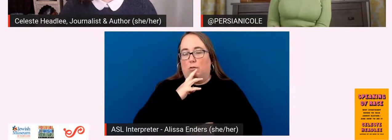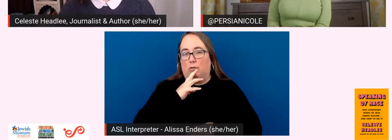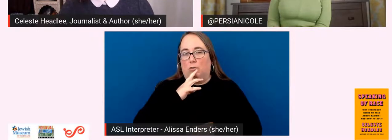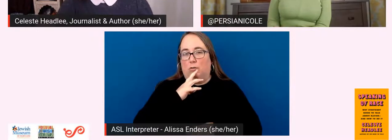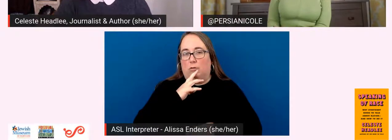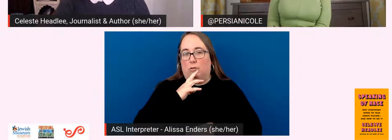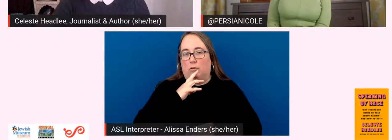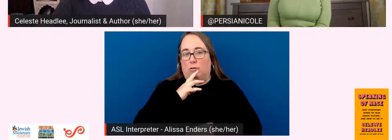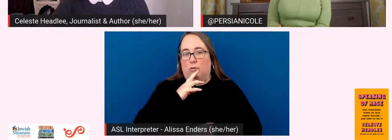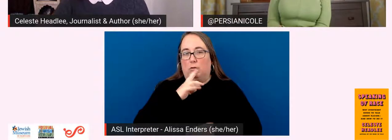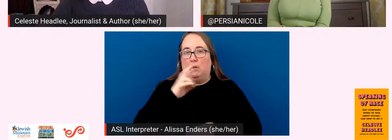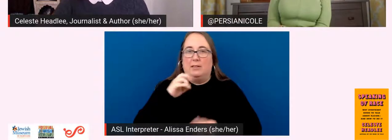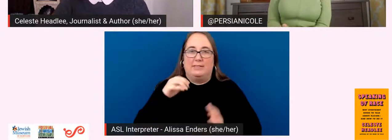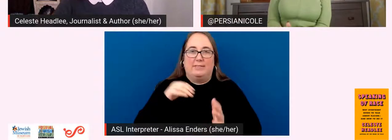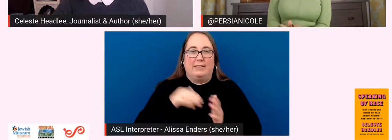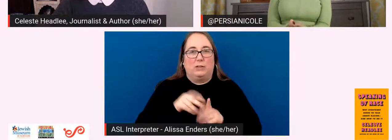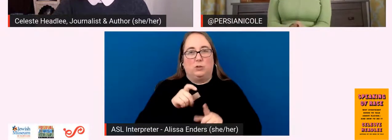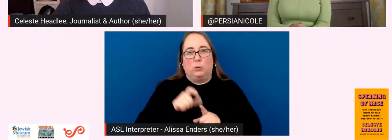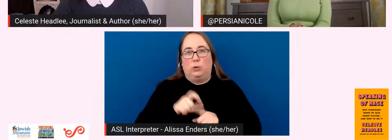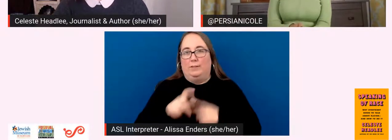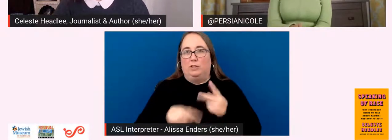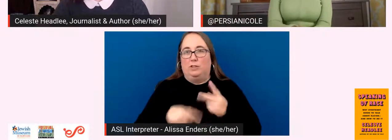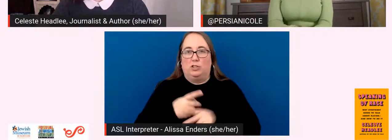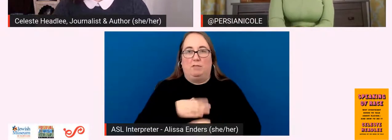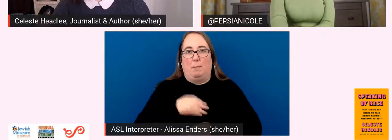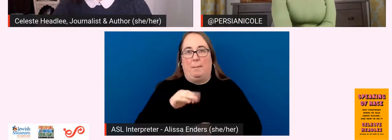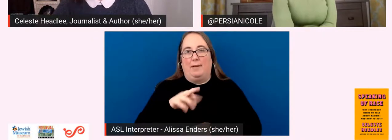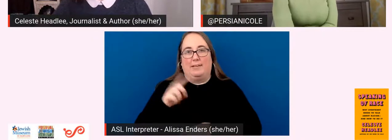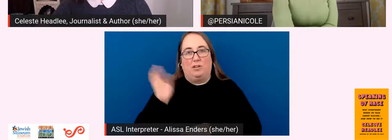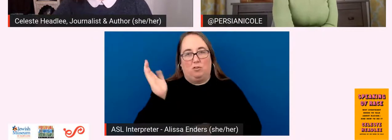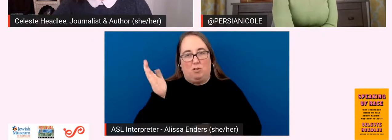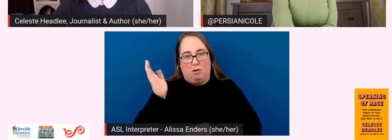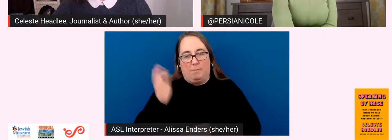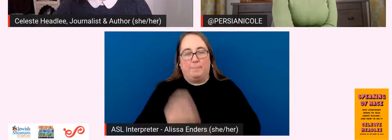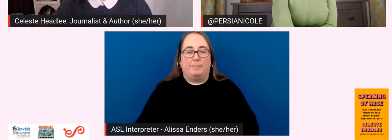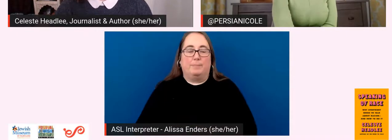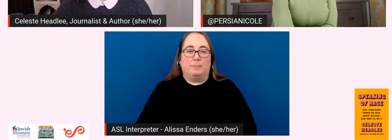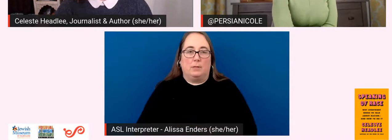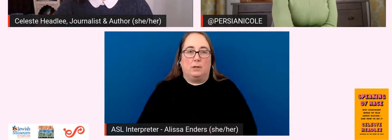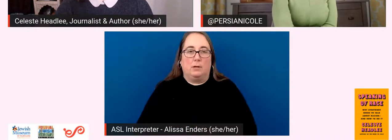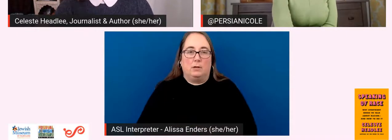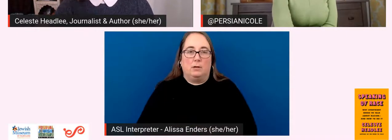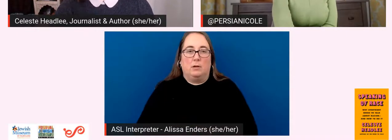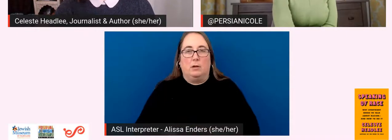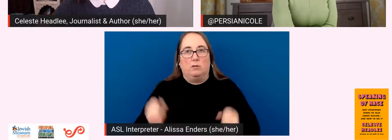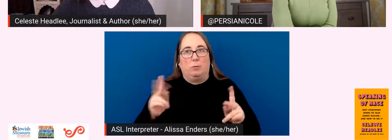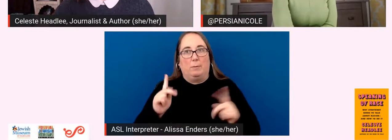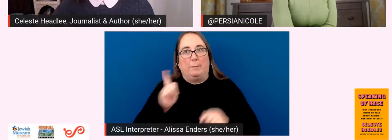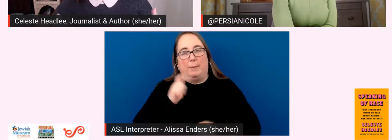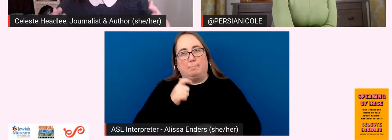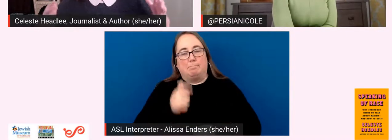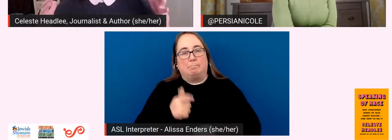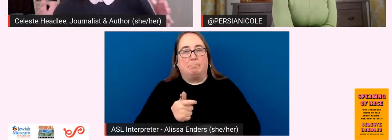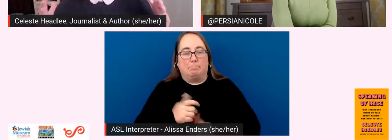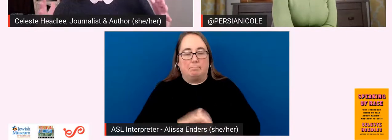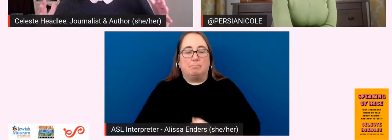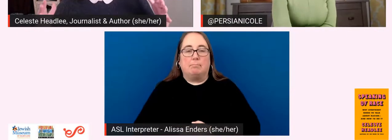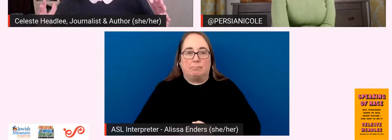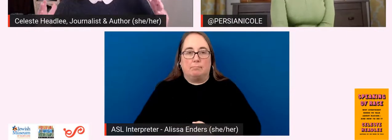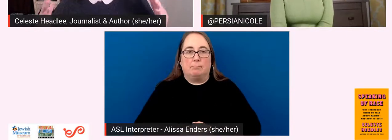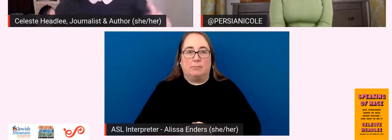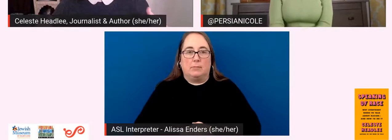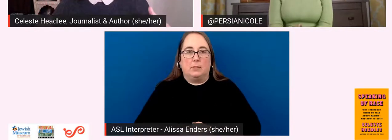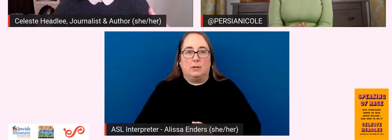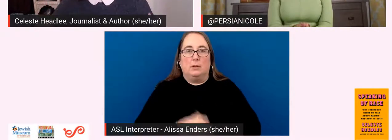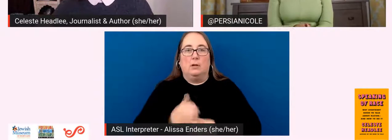know, the 70,000 word version of my TED Talk that so many people have seen. And I got to, you know, I got a full book